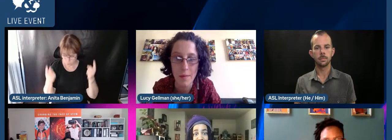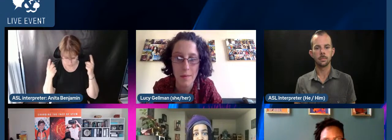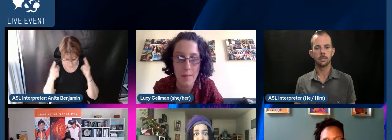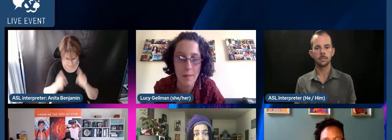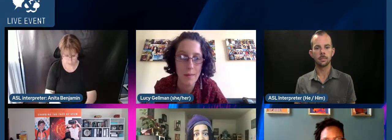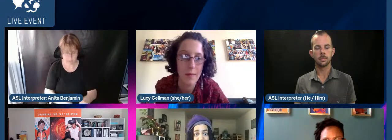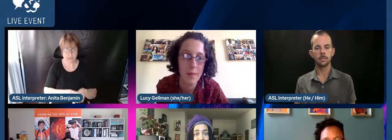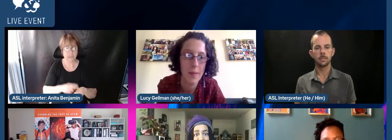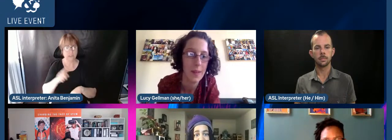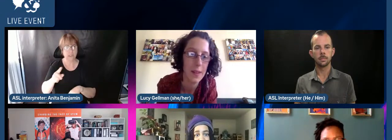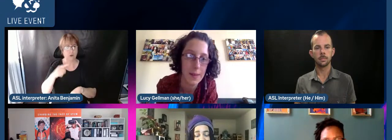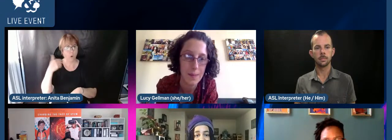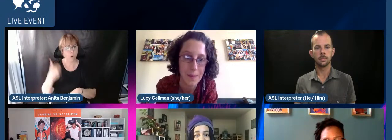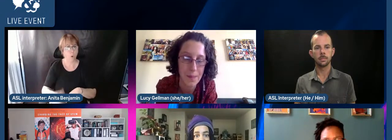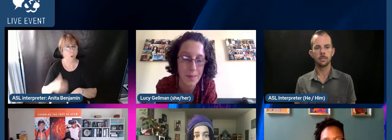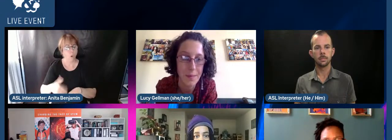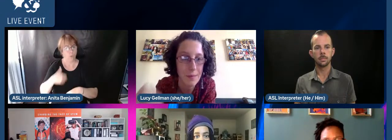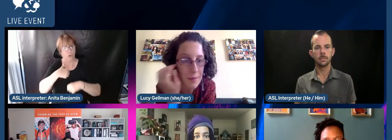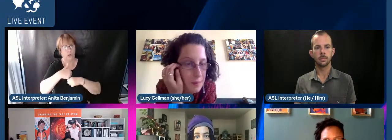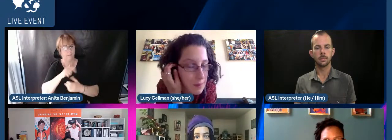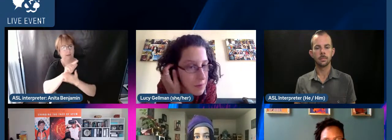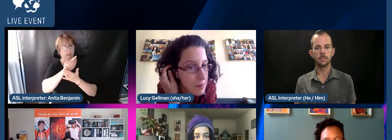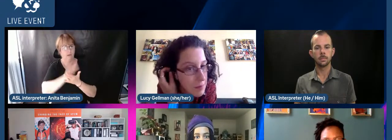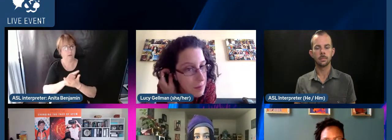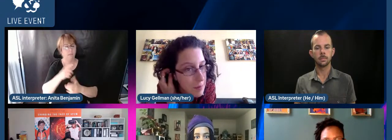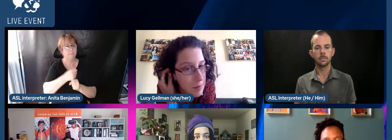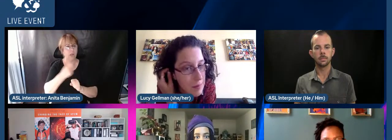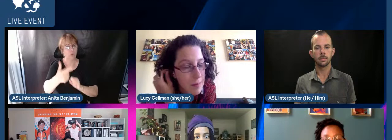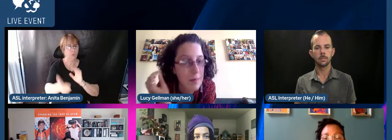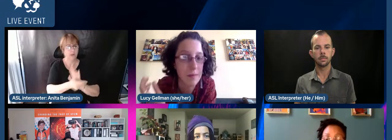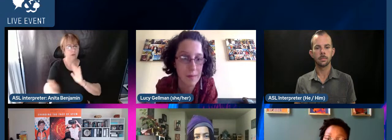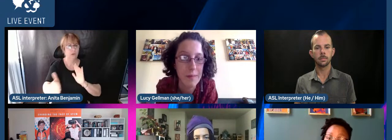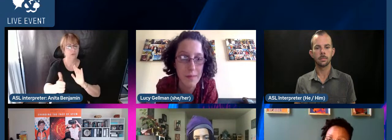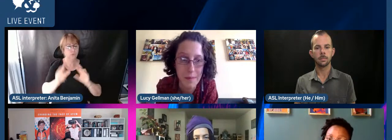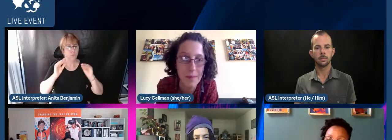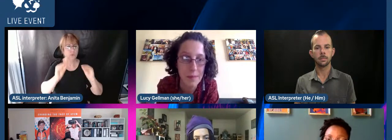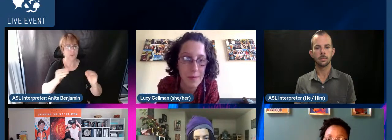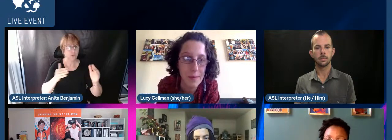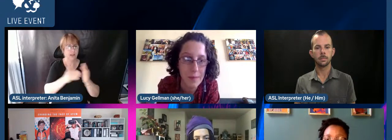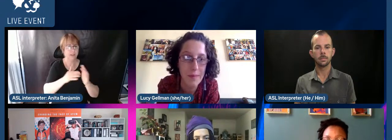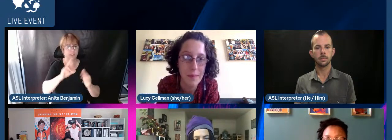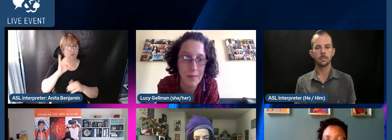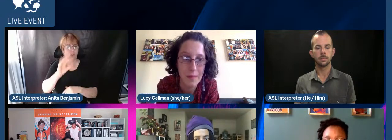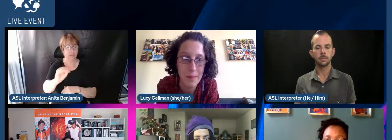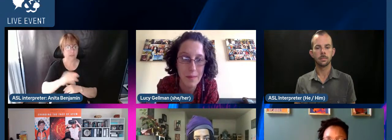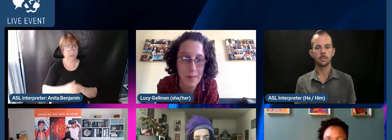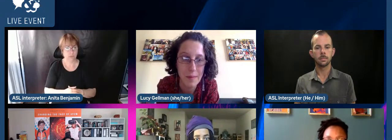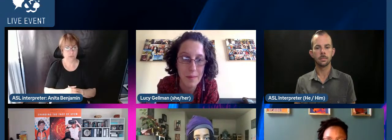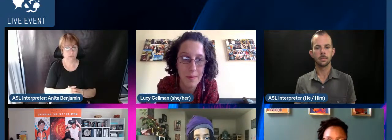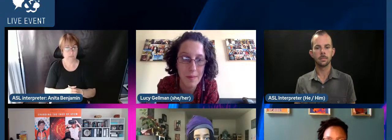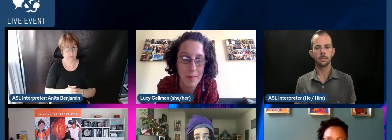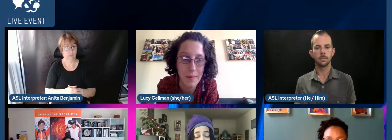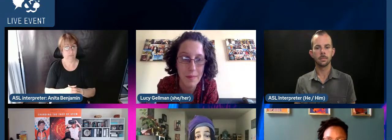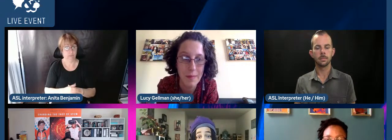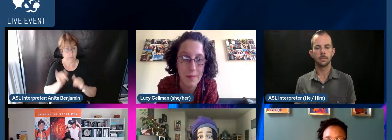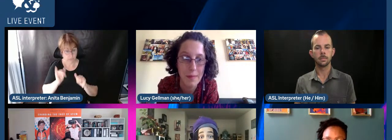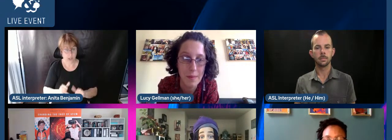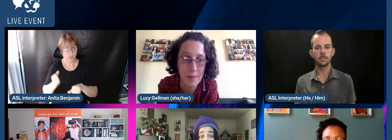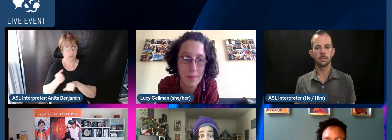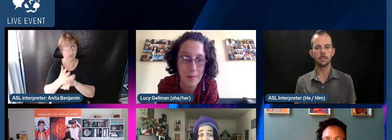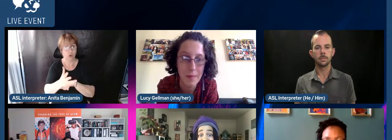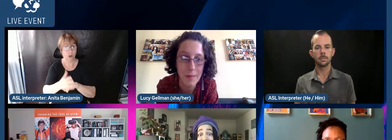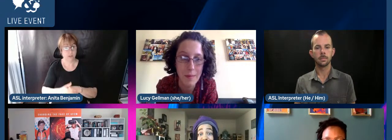oh my gosh, we're going to make laws that make it illegal for you to teach anti-racism. That's what doing what we do so well has done.